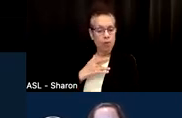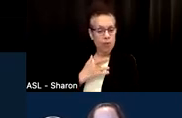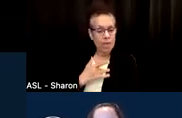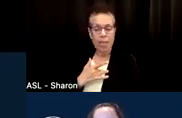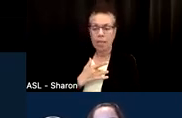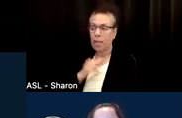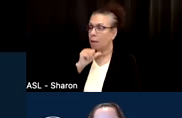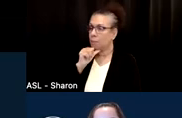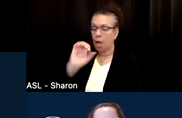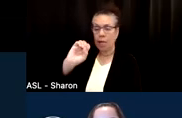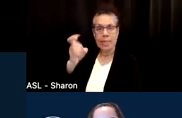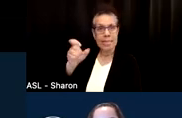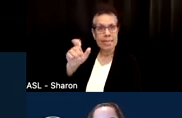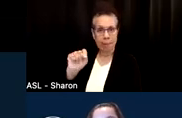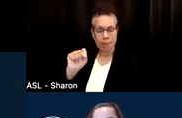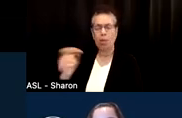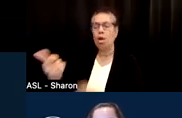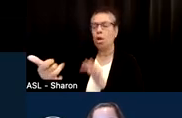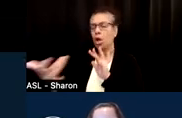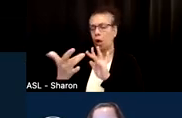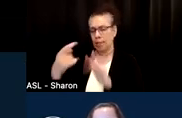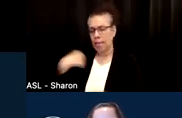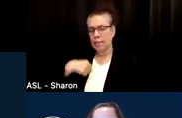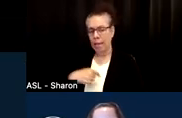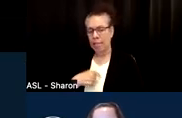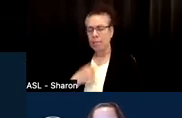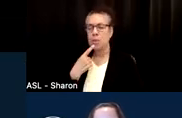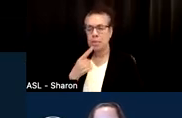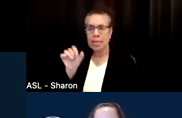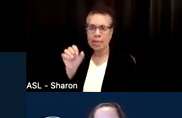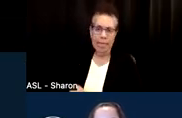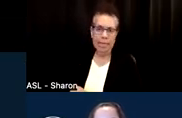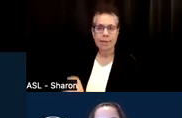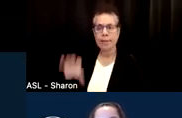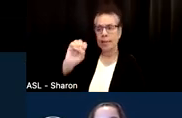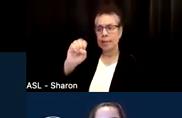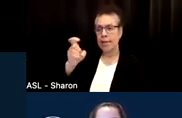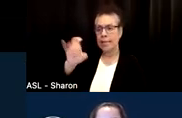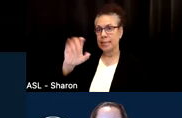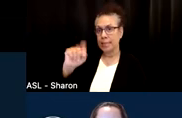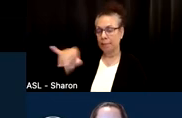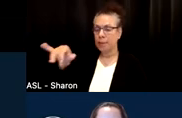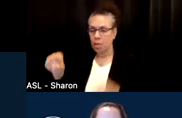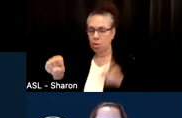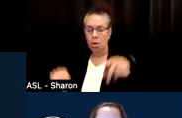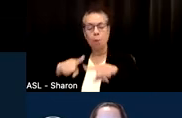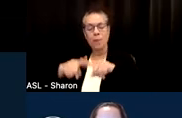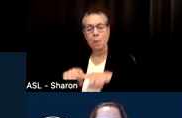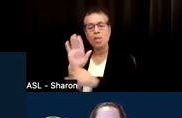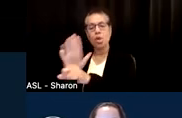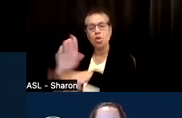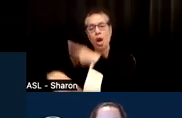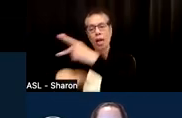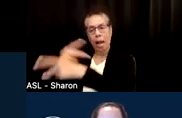exempt employee, you're always welcome to contact us and we'll let you know whether or not you're an exempt employee. But depending on the industry that you work in